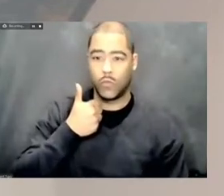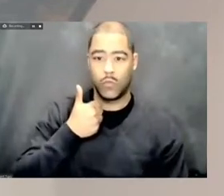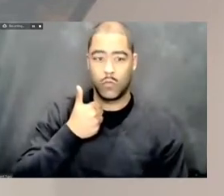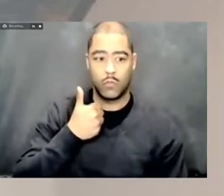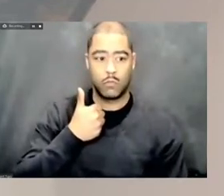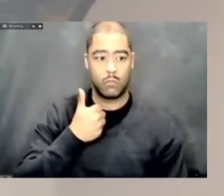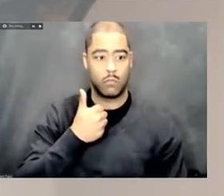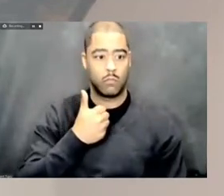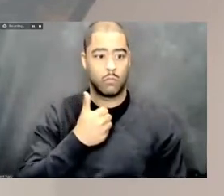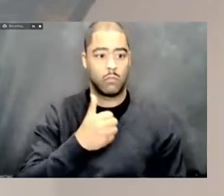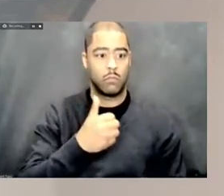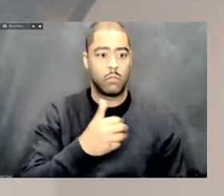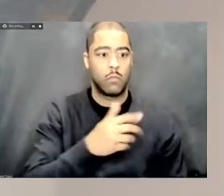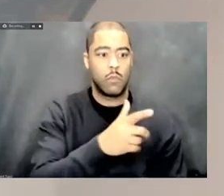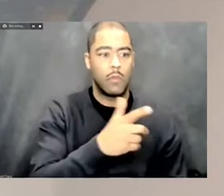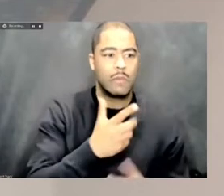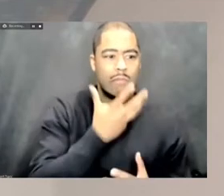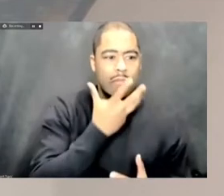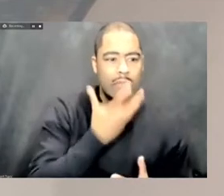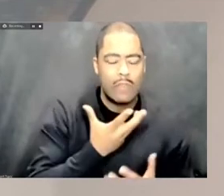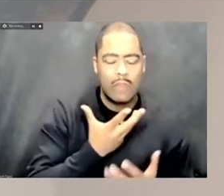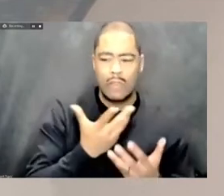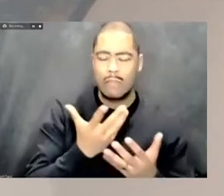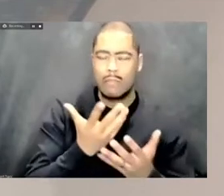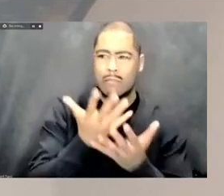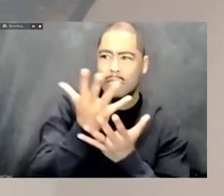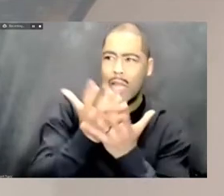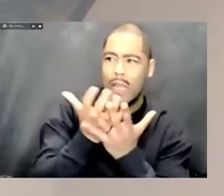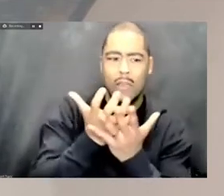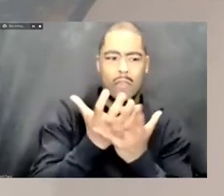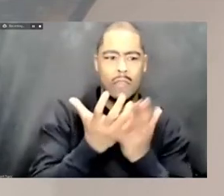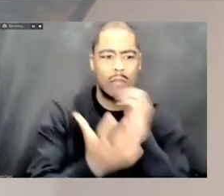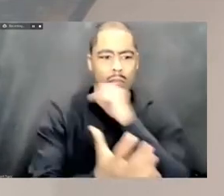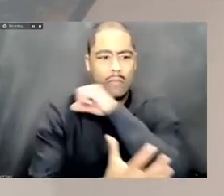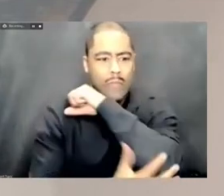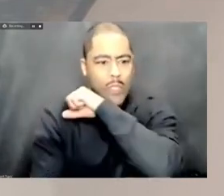We reserve the right to refuse service to anyone.